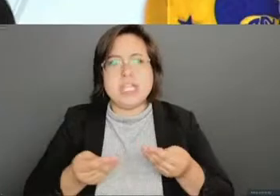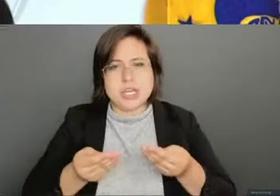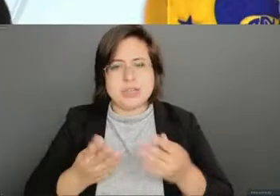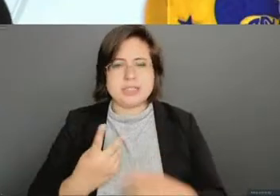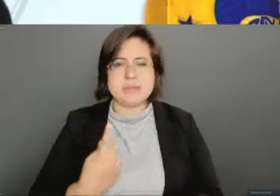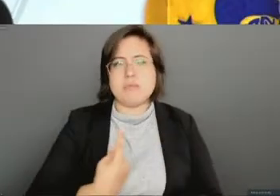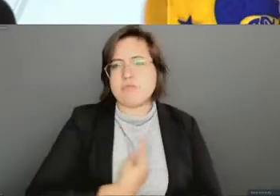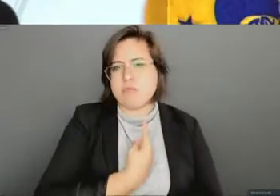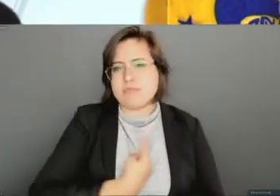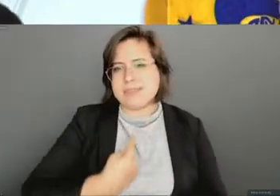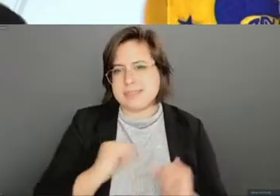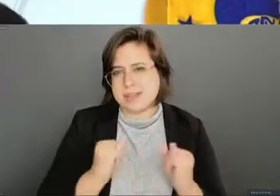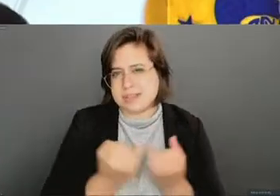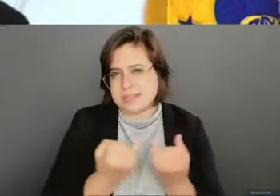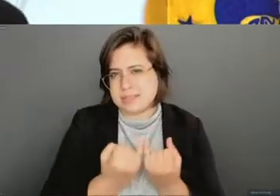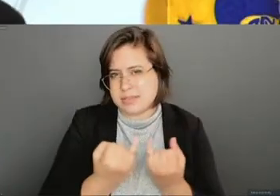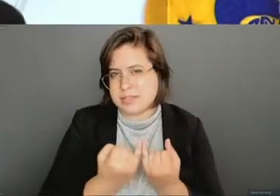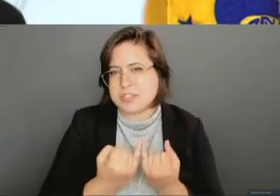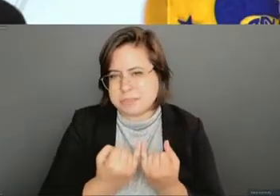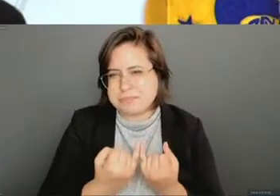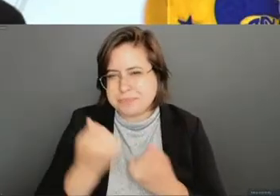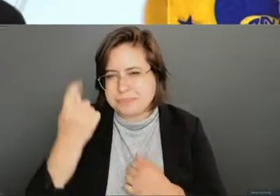Because when people experience trauma,